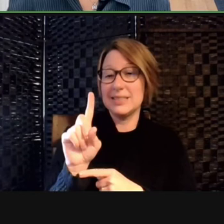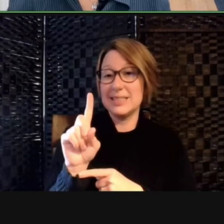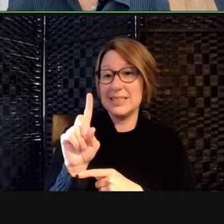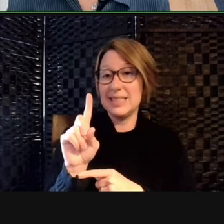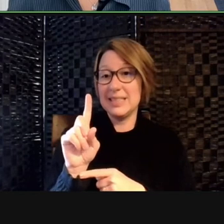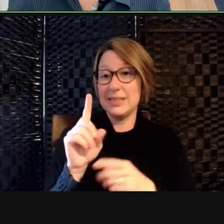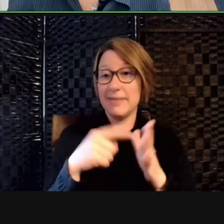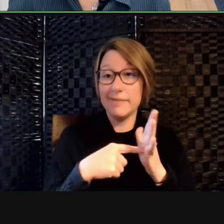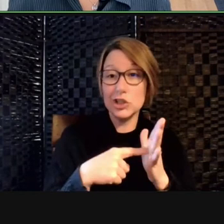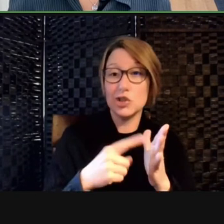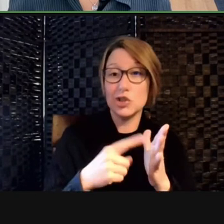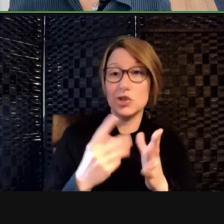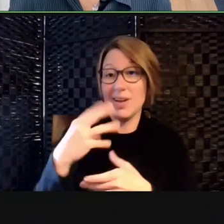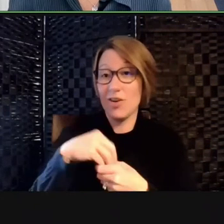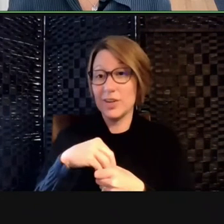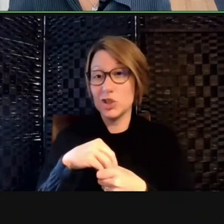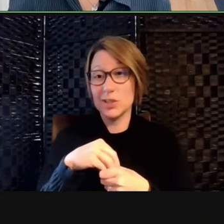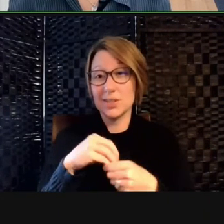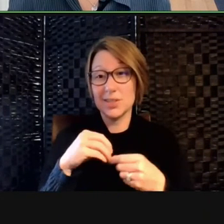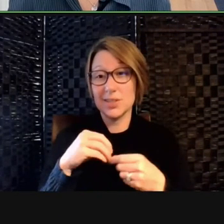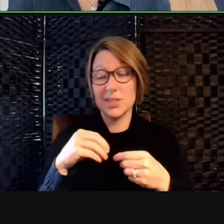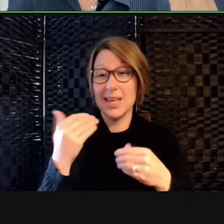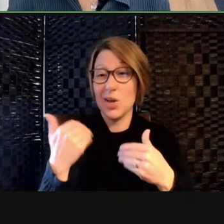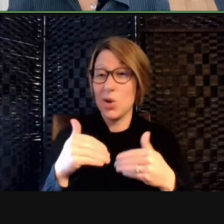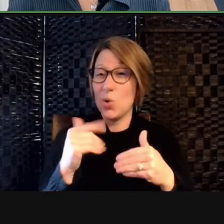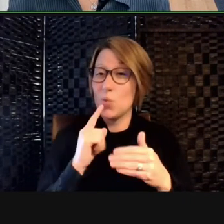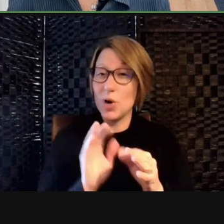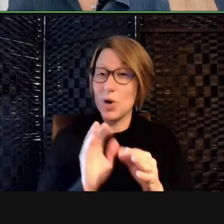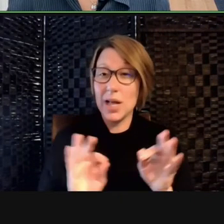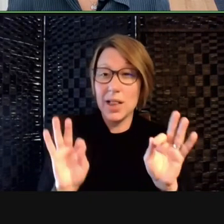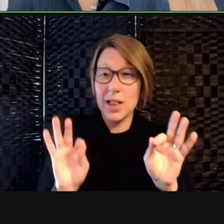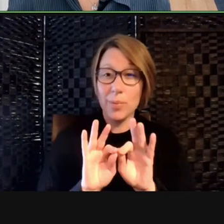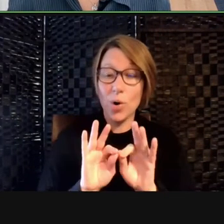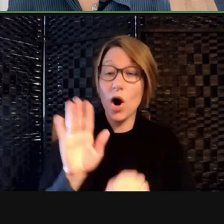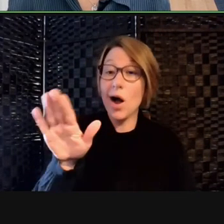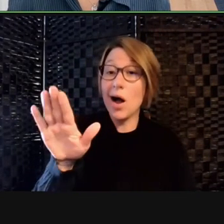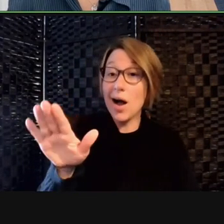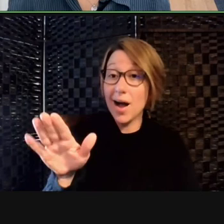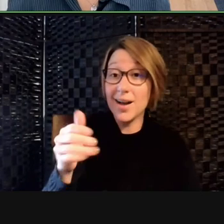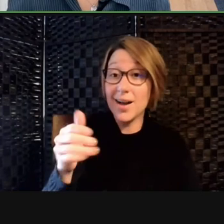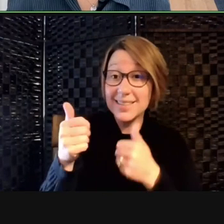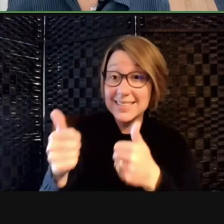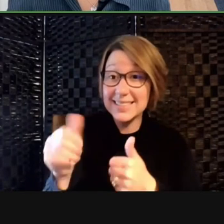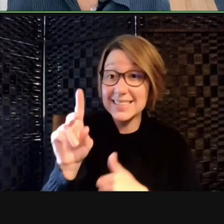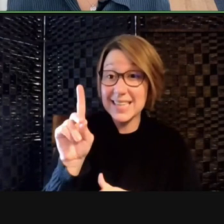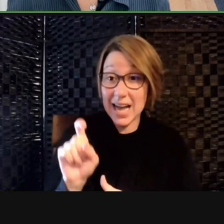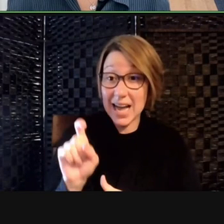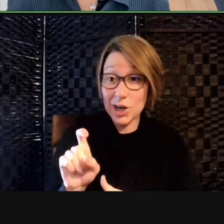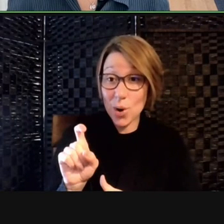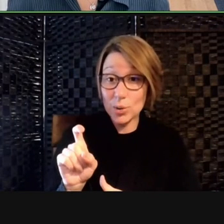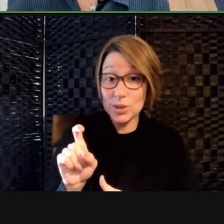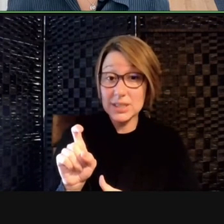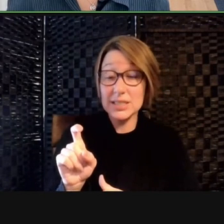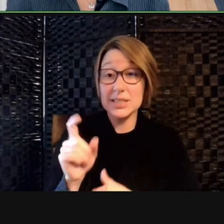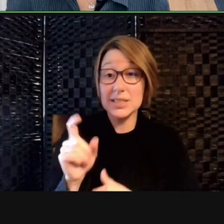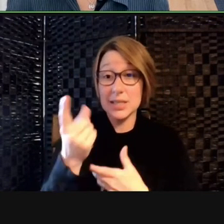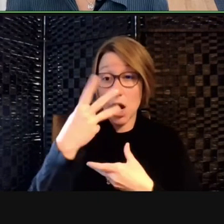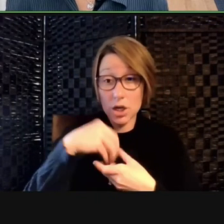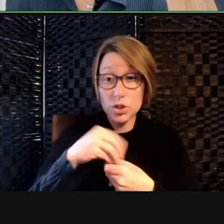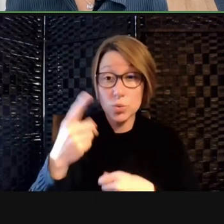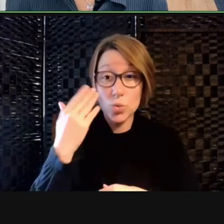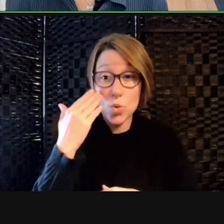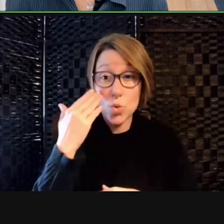really important. If we're going to tell families it's great that they've got that diagnosis now, great, they have that autism diagnosis